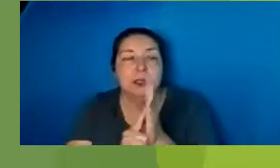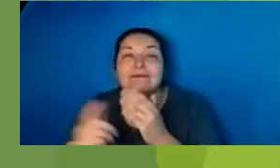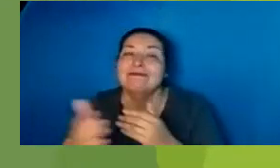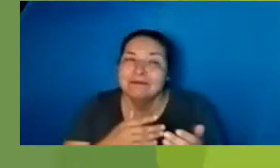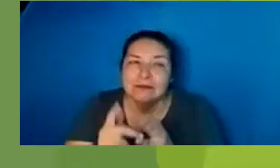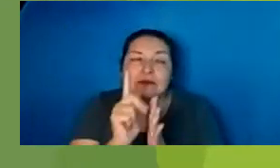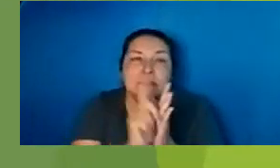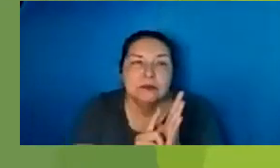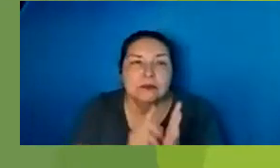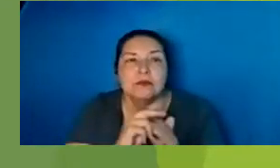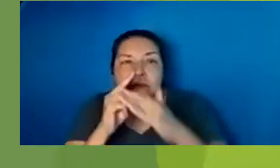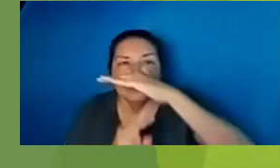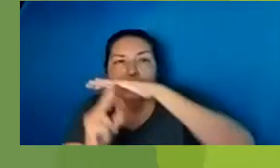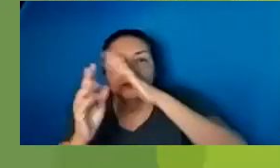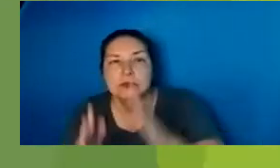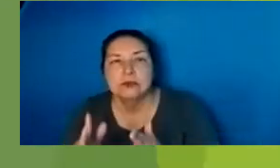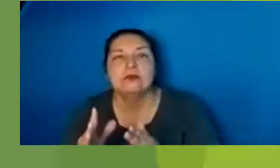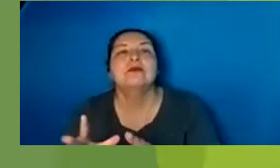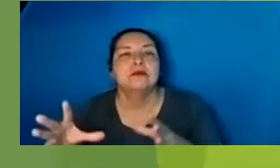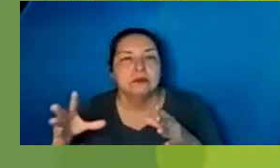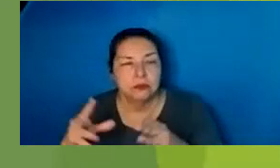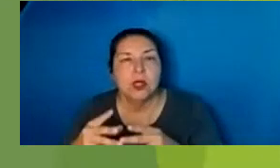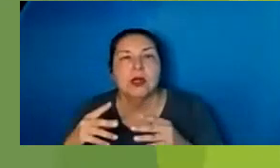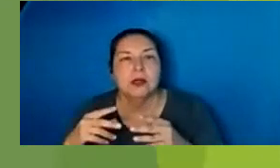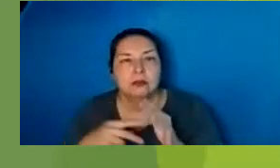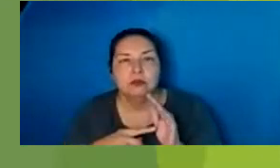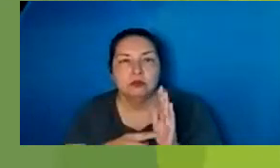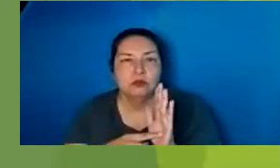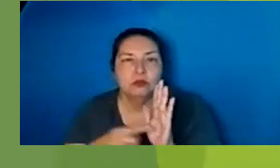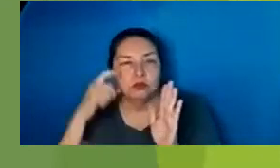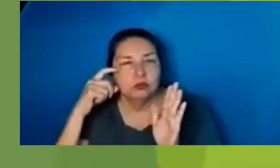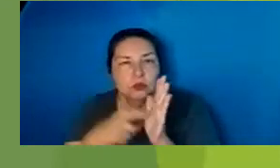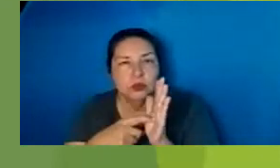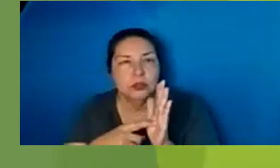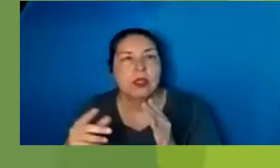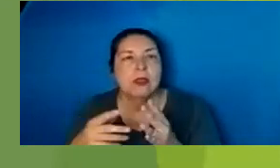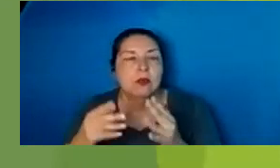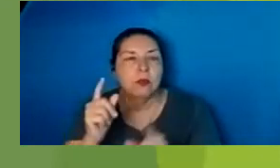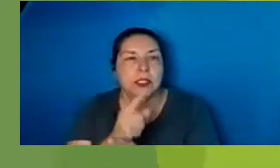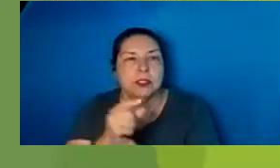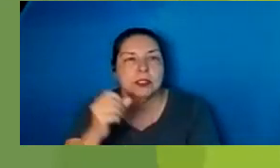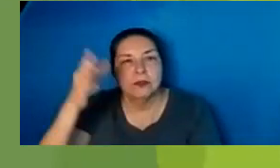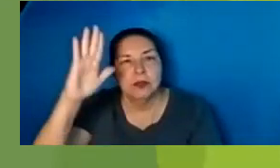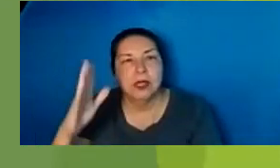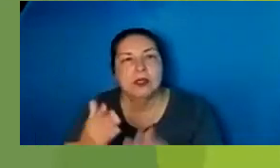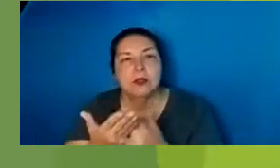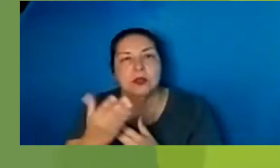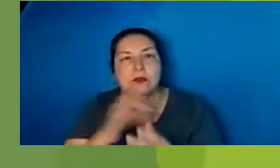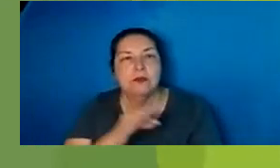law and the prophets bear witness to it, the righteousness of God through faith in Jesus Christ for all who believe.